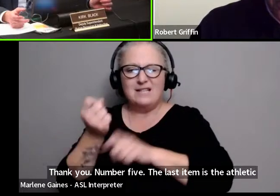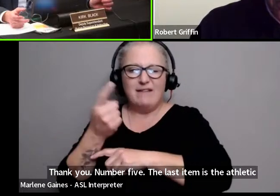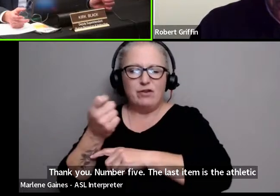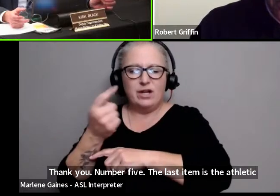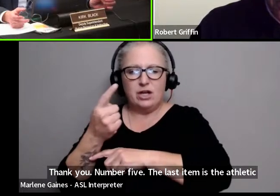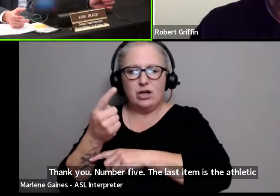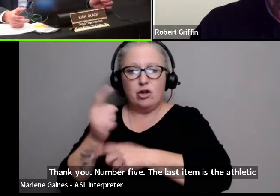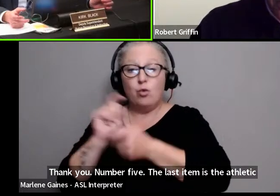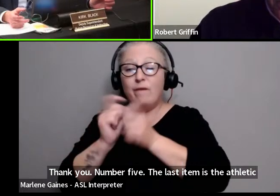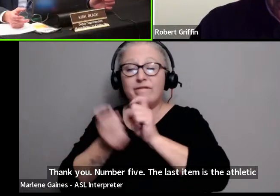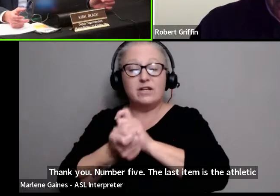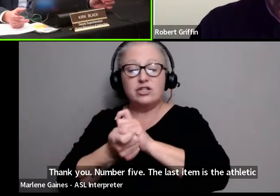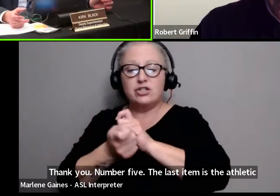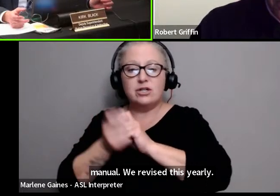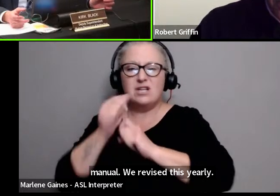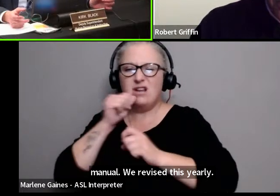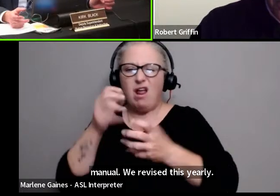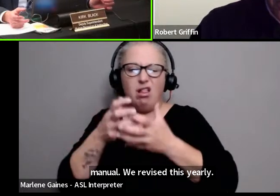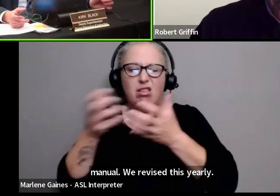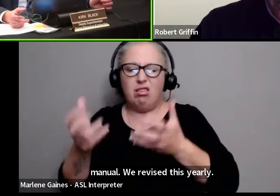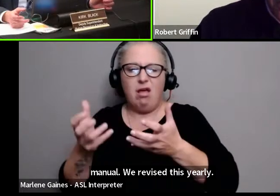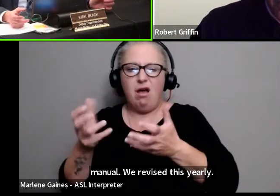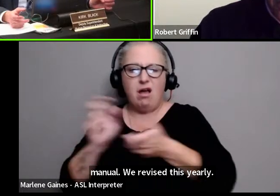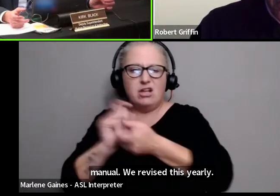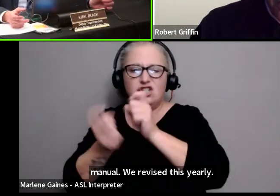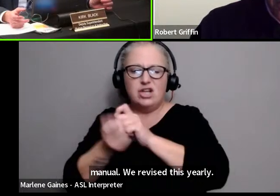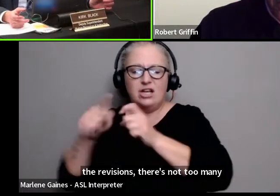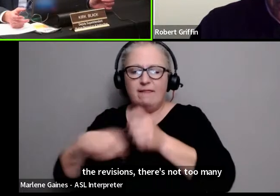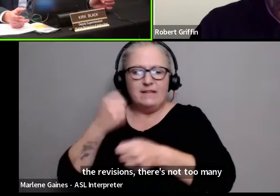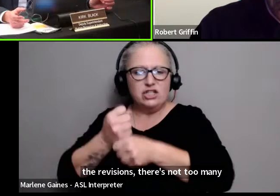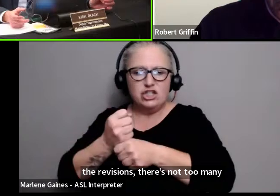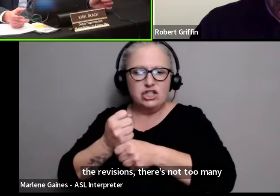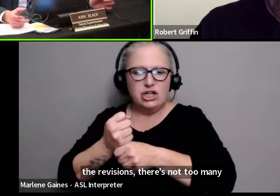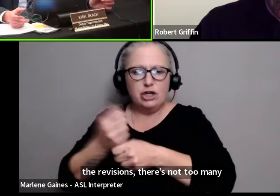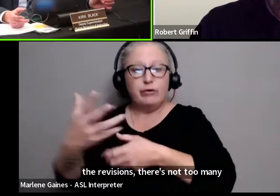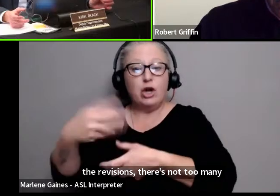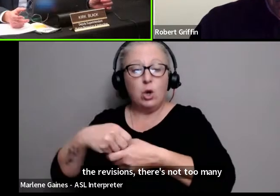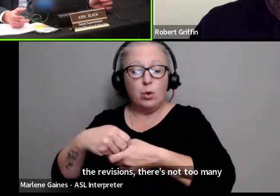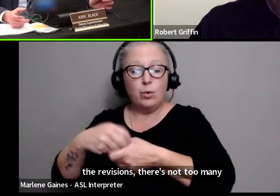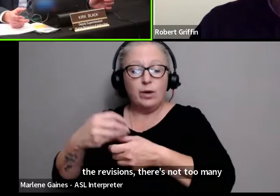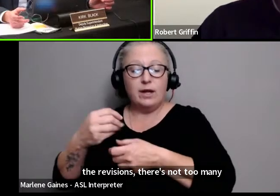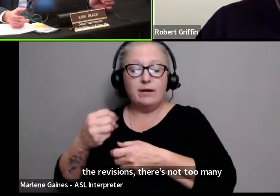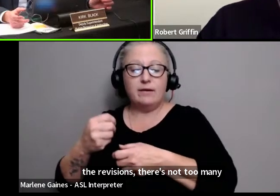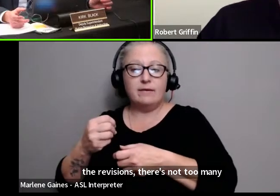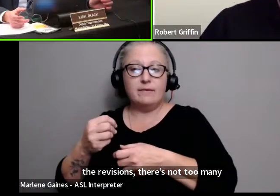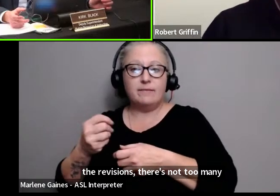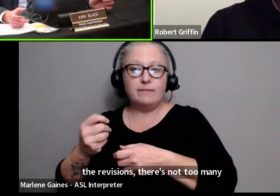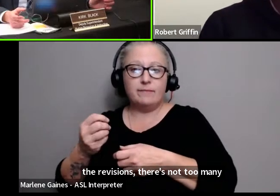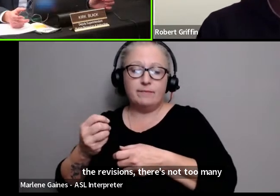The revisions, there's not too many revisions this year. They include the